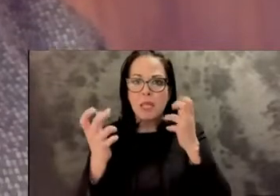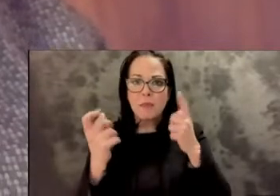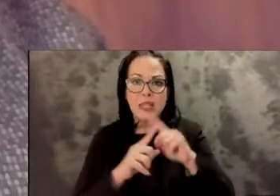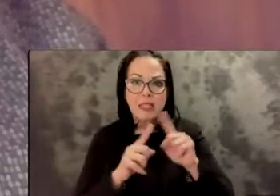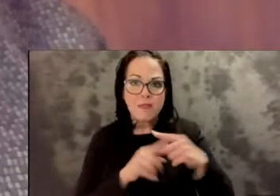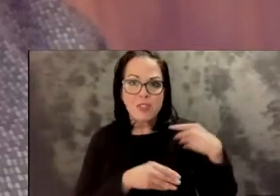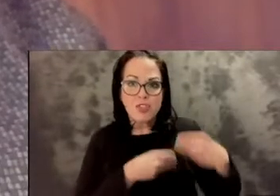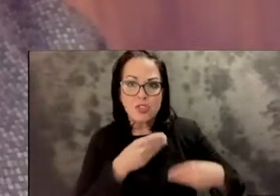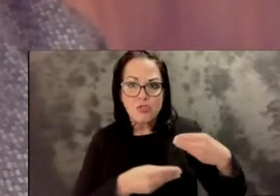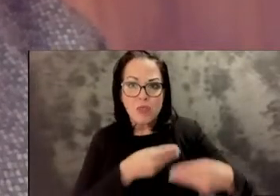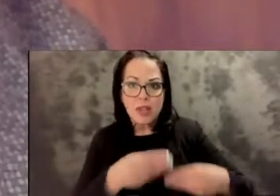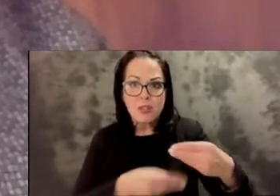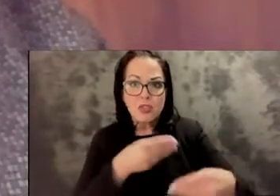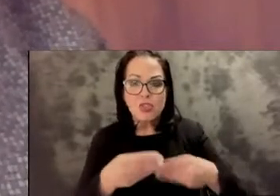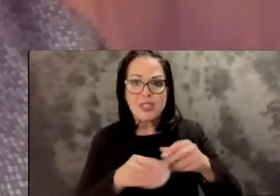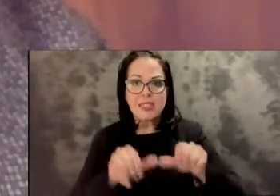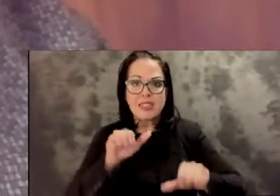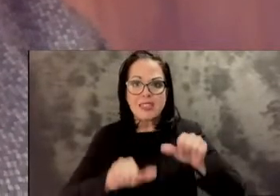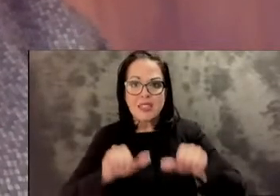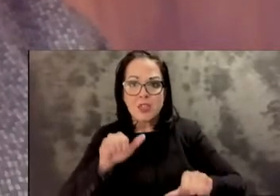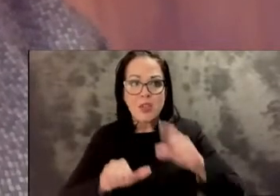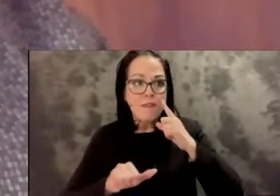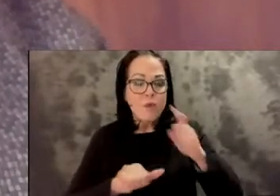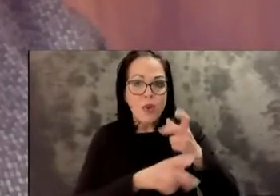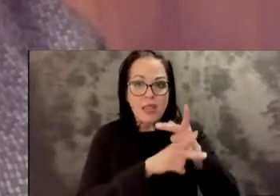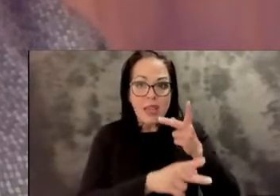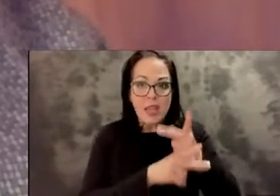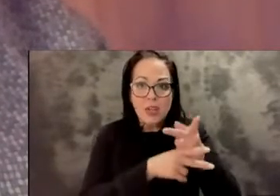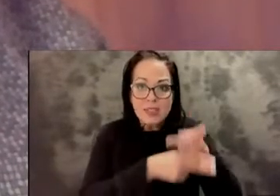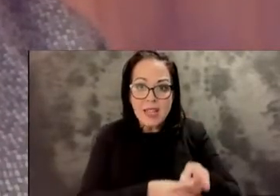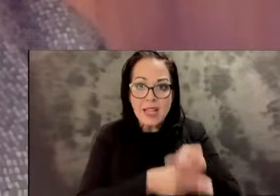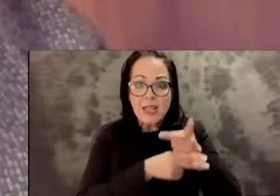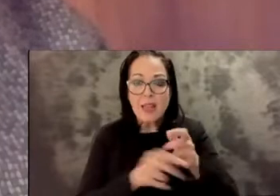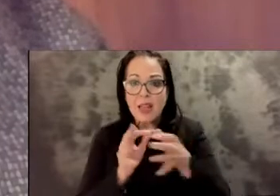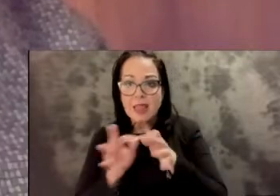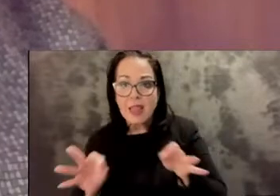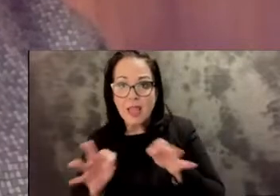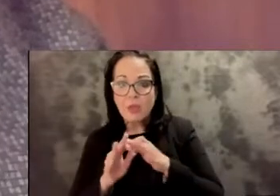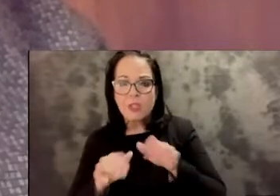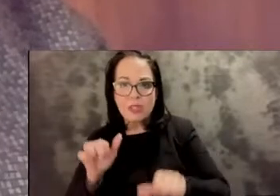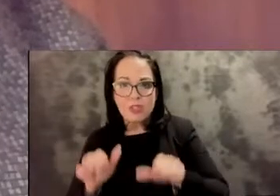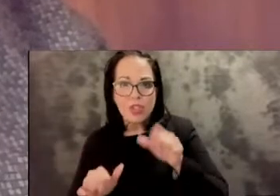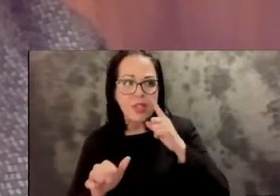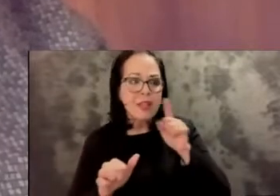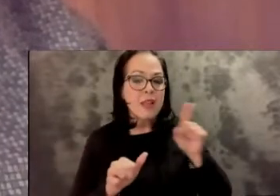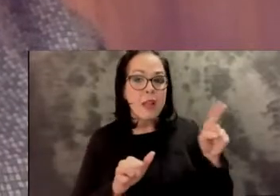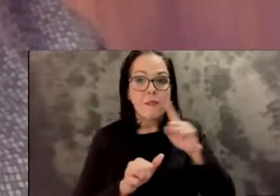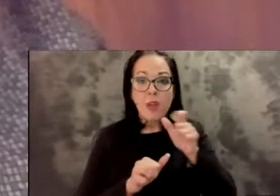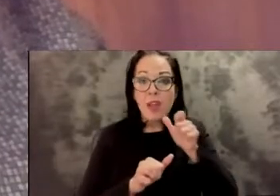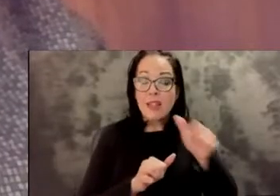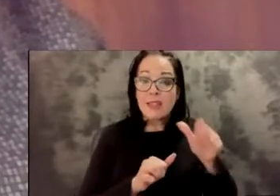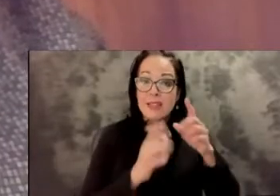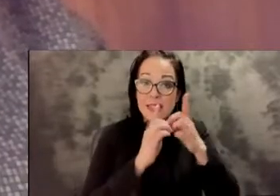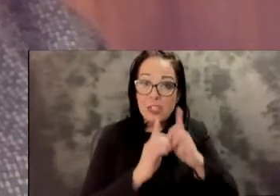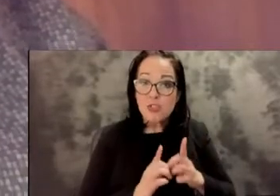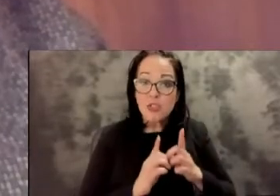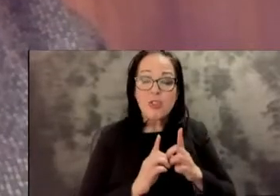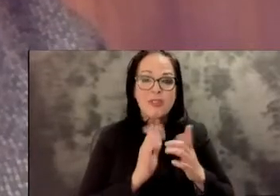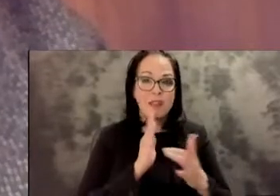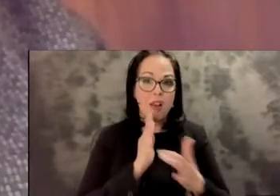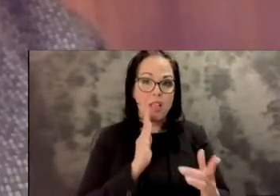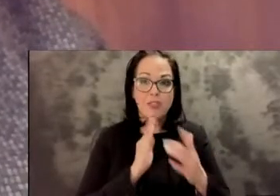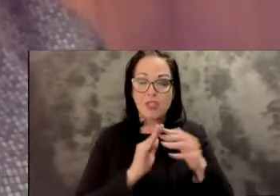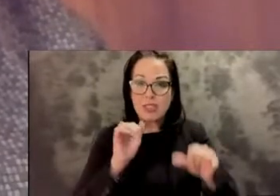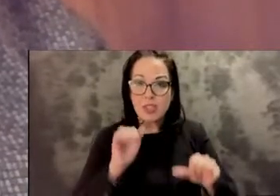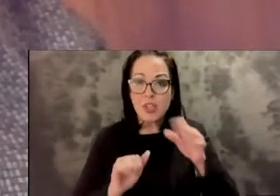multi-generational insecurity for caretaking, language insecurity, digital technology gap insecurity,